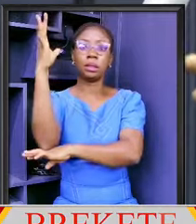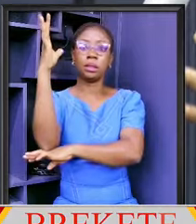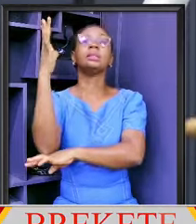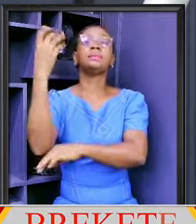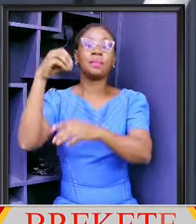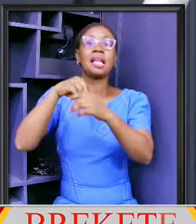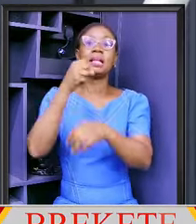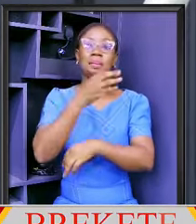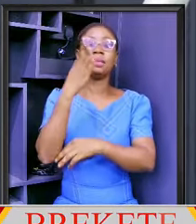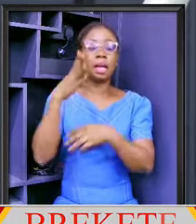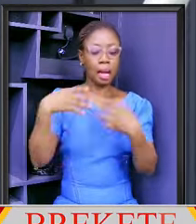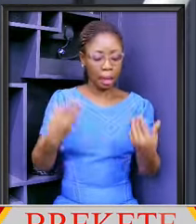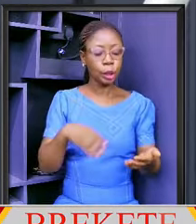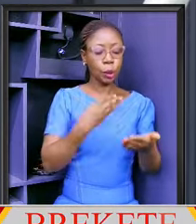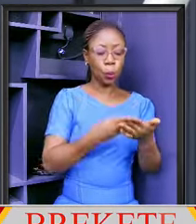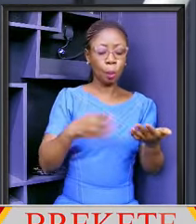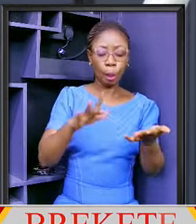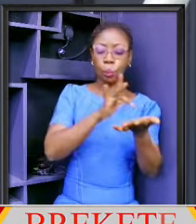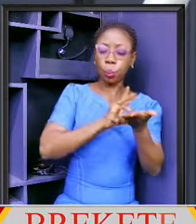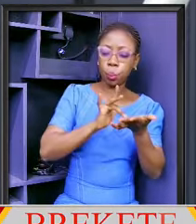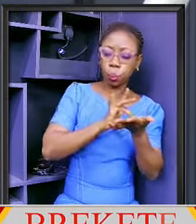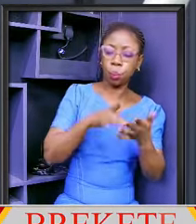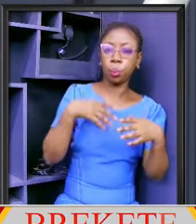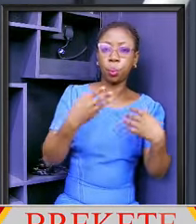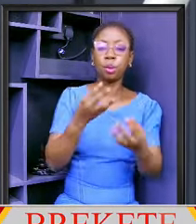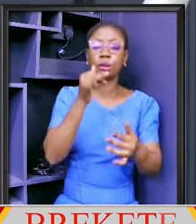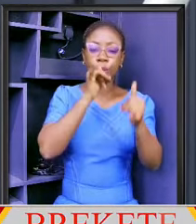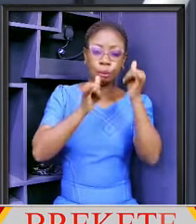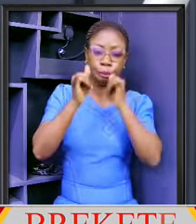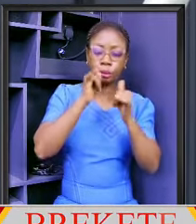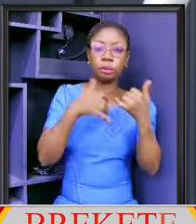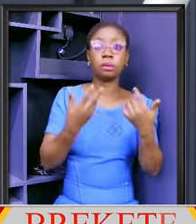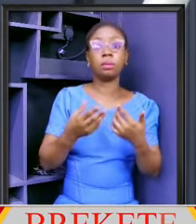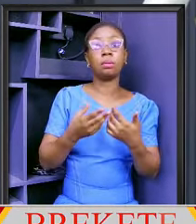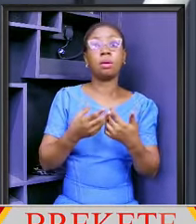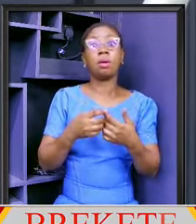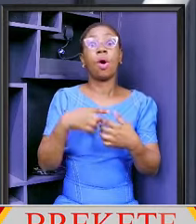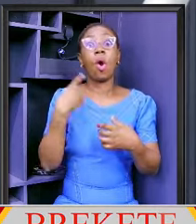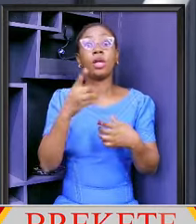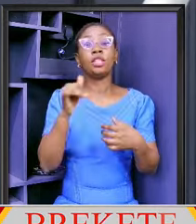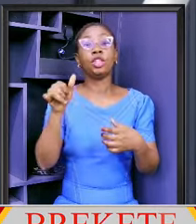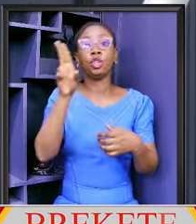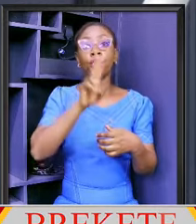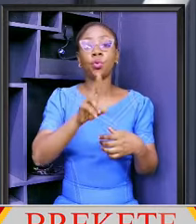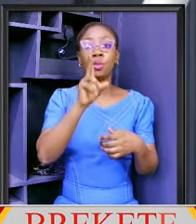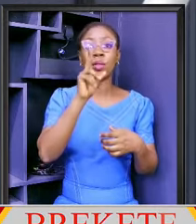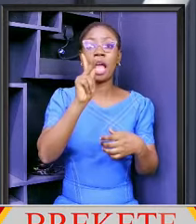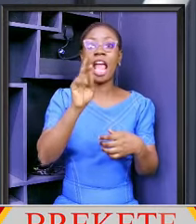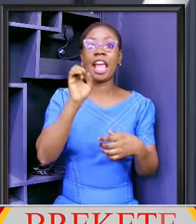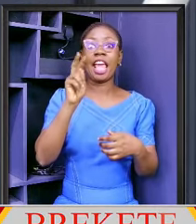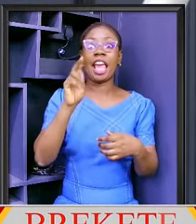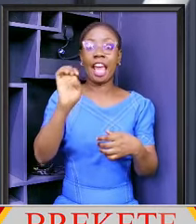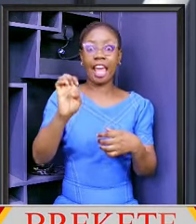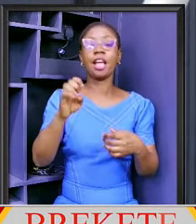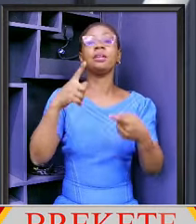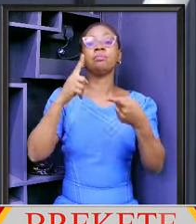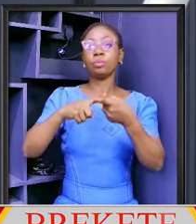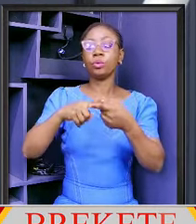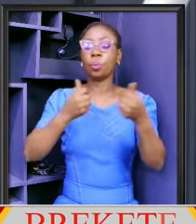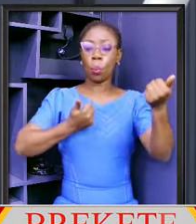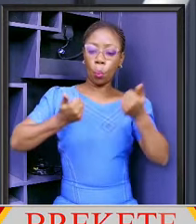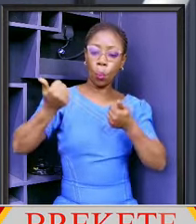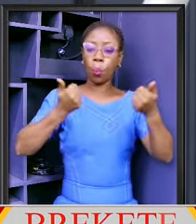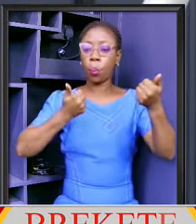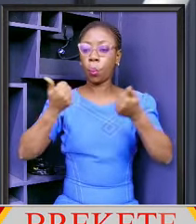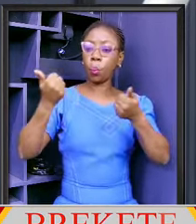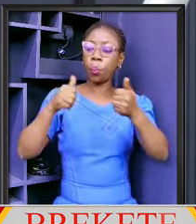buy paraga, buy other drinks, buy drugs. Usually na keke na pep, they carry them enter those places.